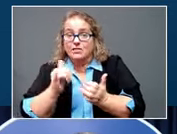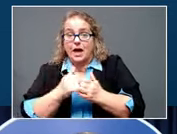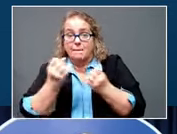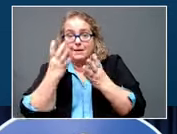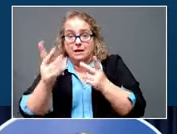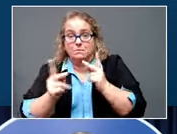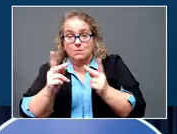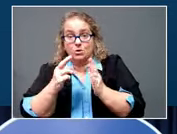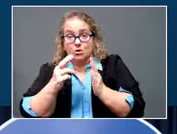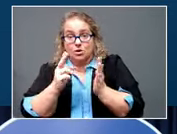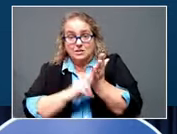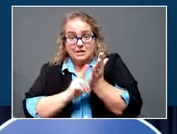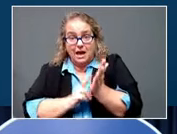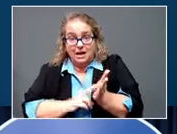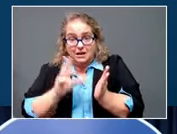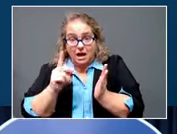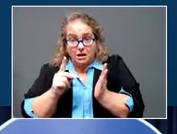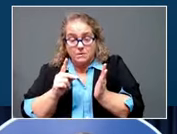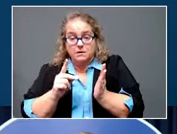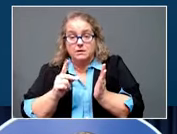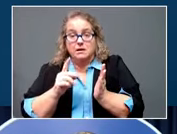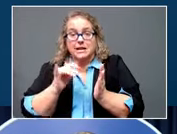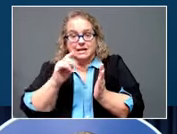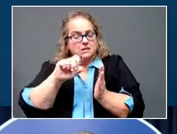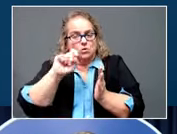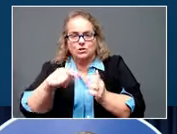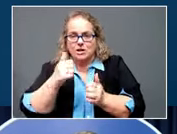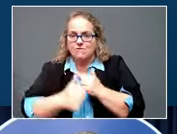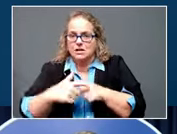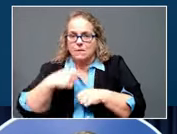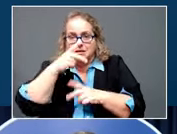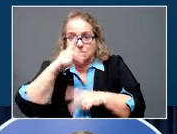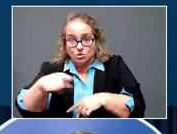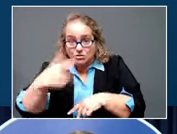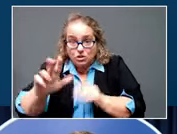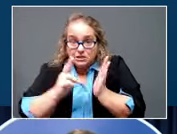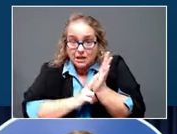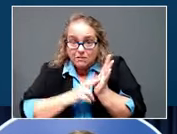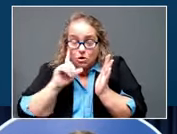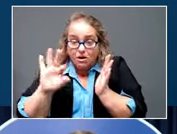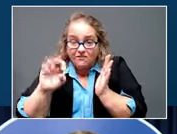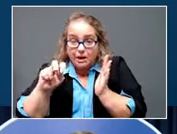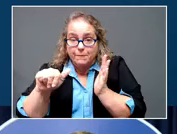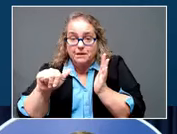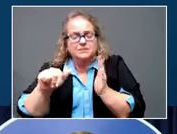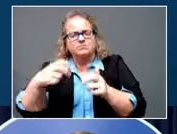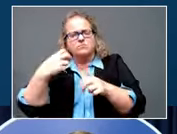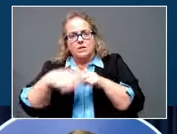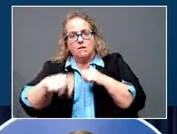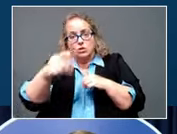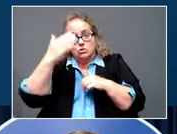ask each of these folks when we see them. It's really tough that we know more than 11,400 families have